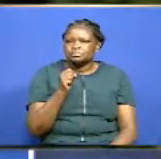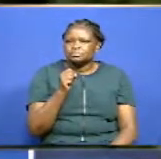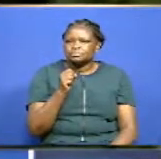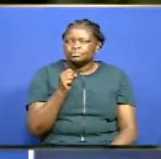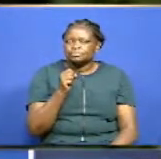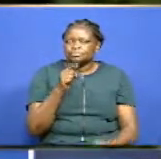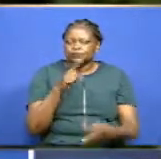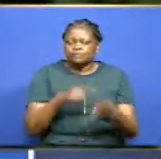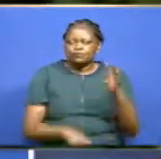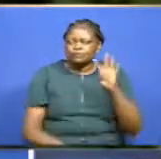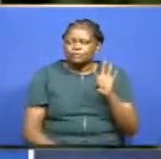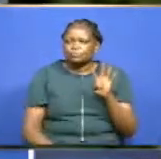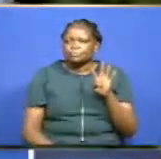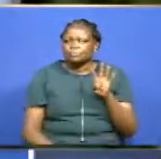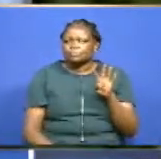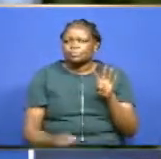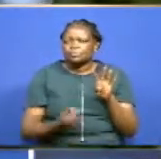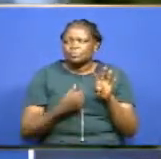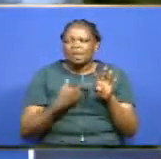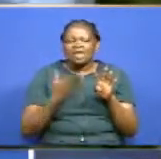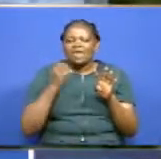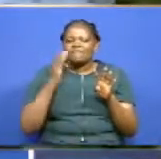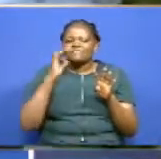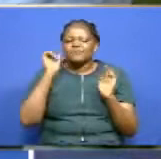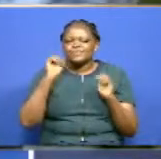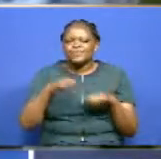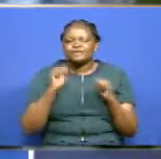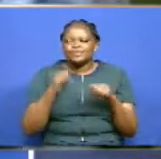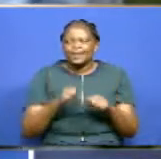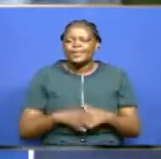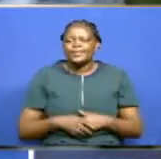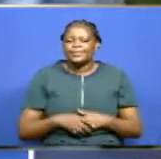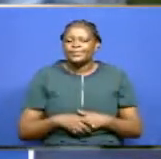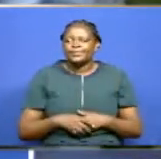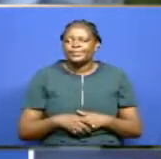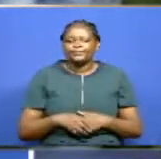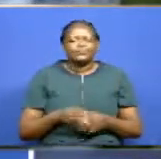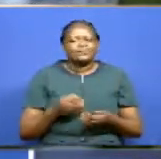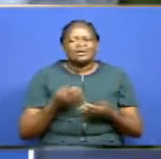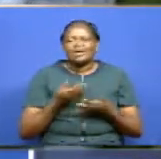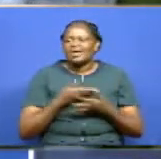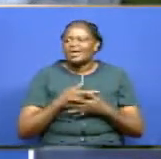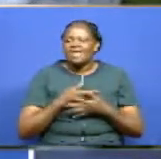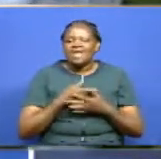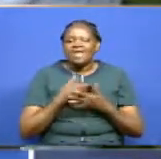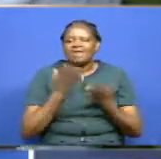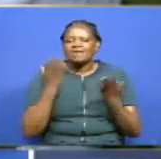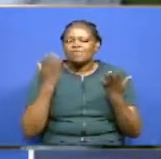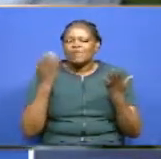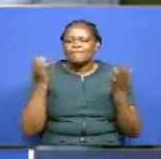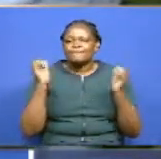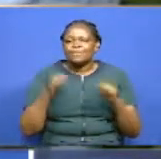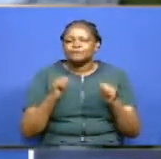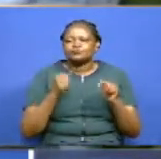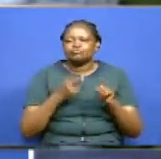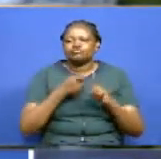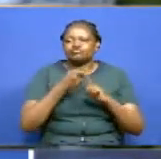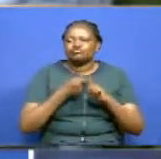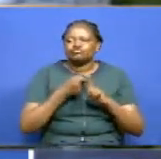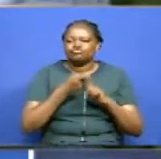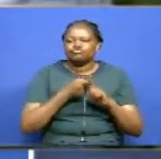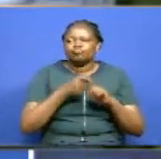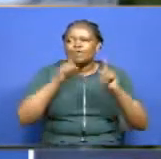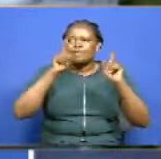Four, whenever possible, and wherever possible, the temperature of the attendant